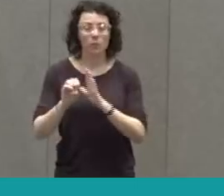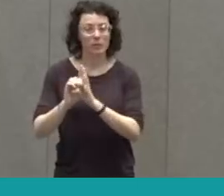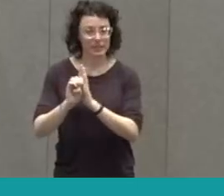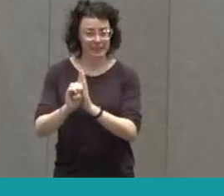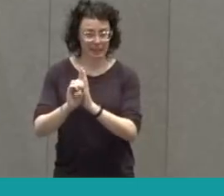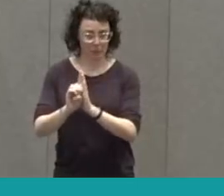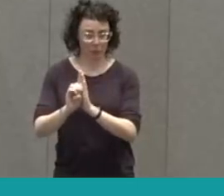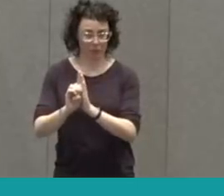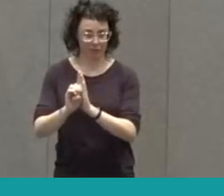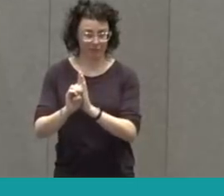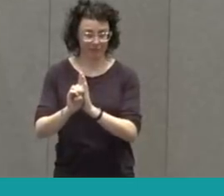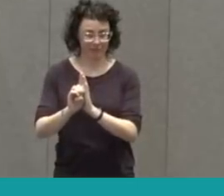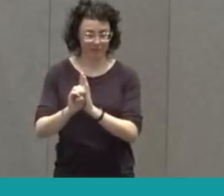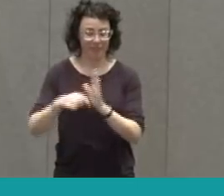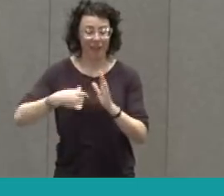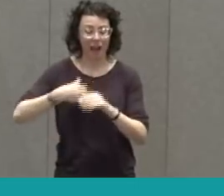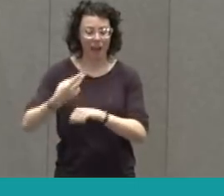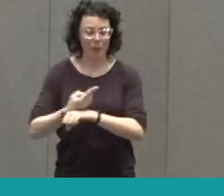use 2/3.